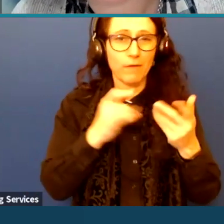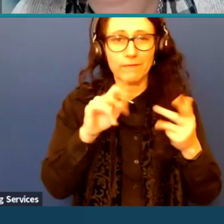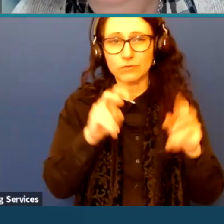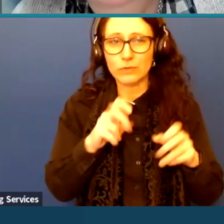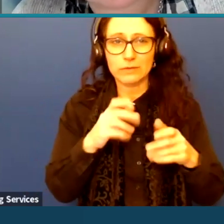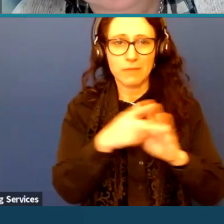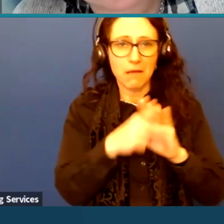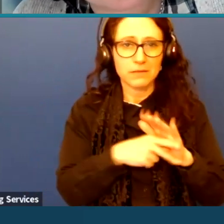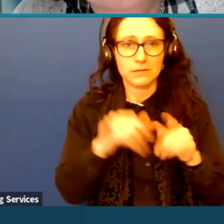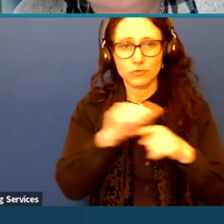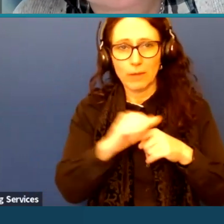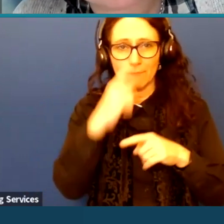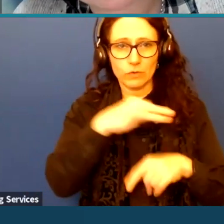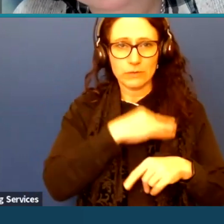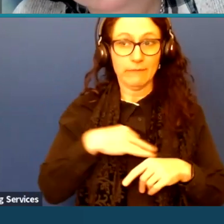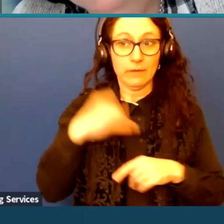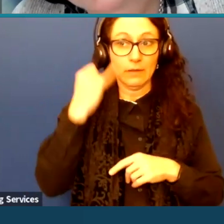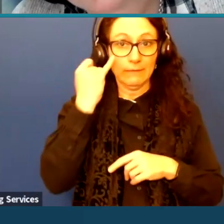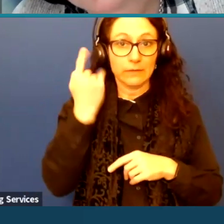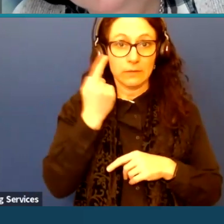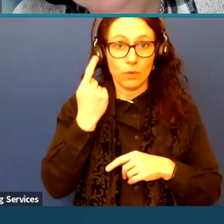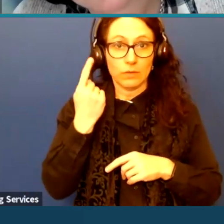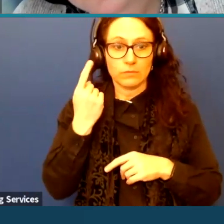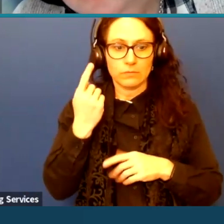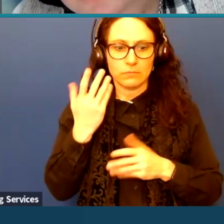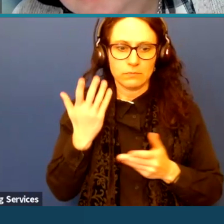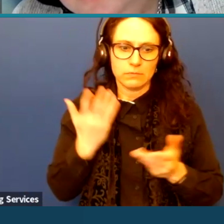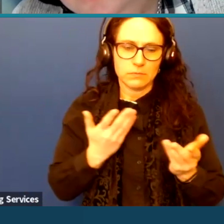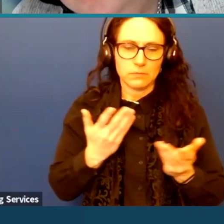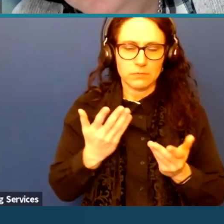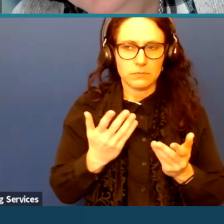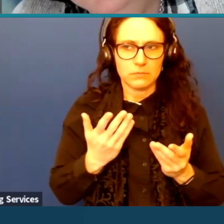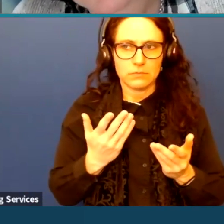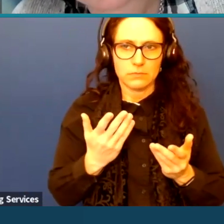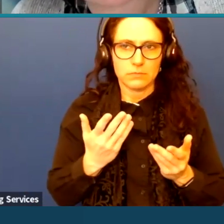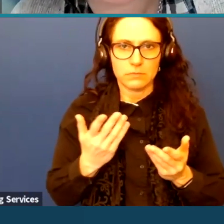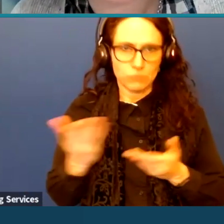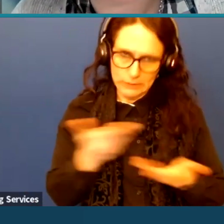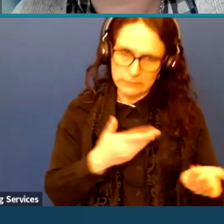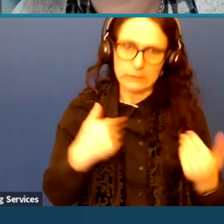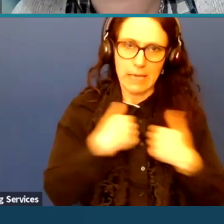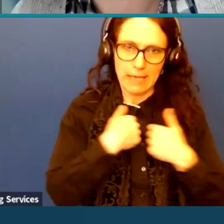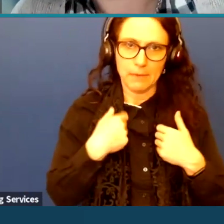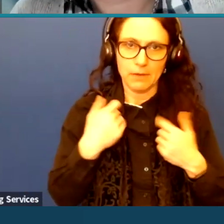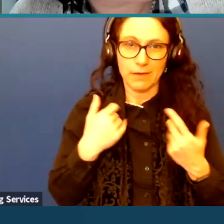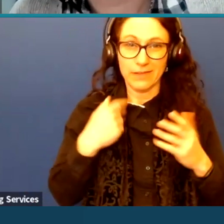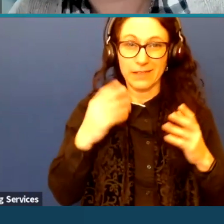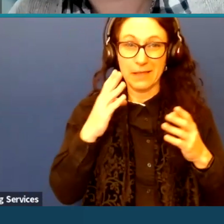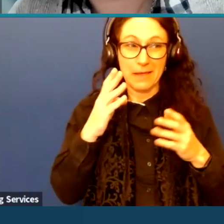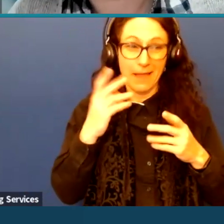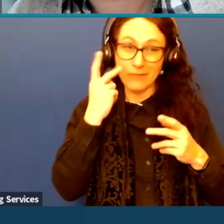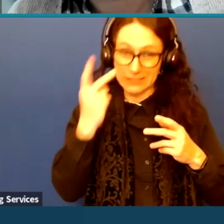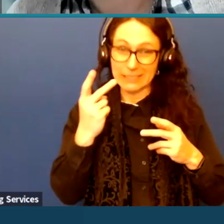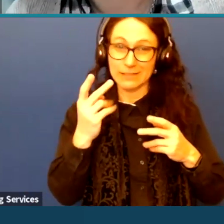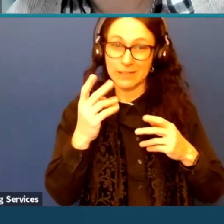for your staff that if someone comes up with an animal, you have, and I've seen where businesses laminate the 2 questions and they'll leave